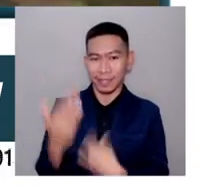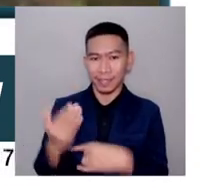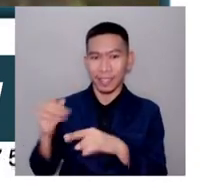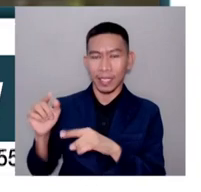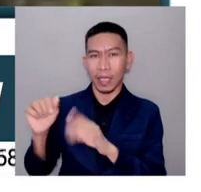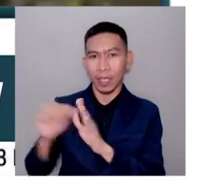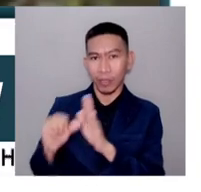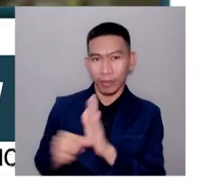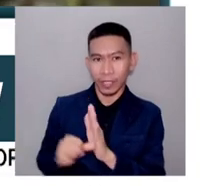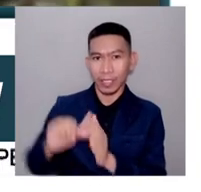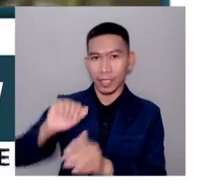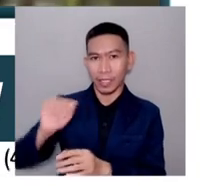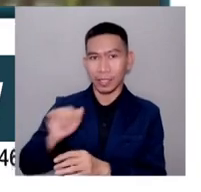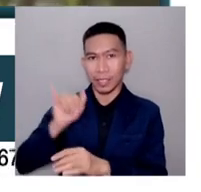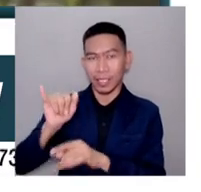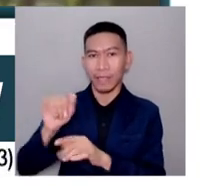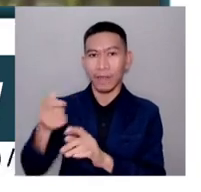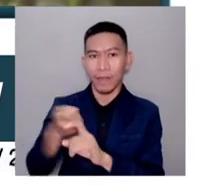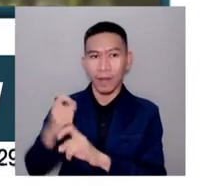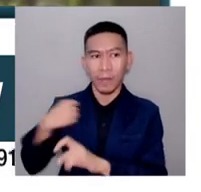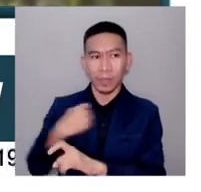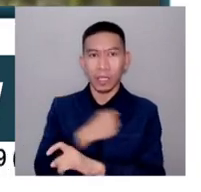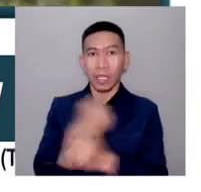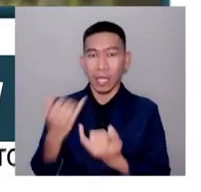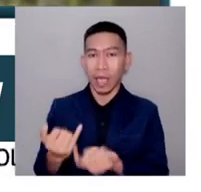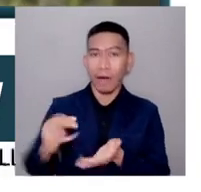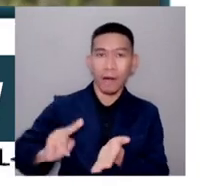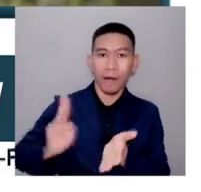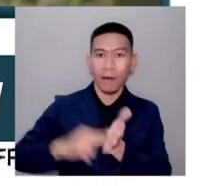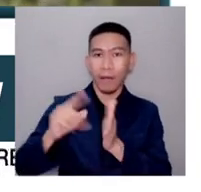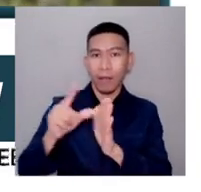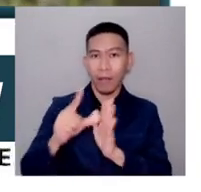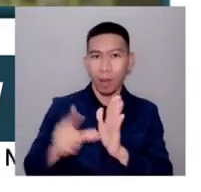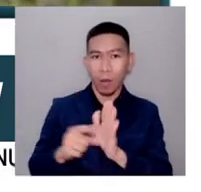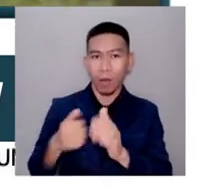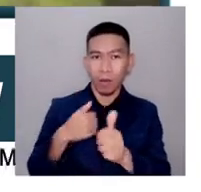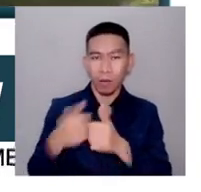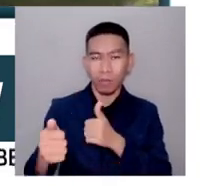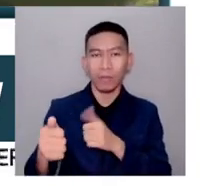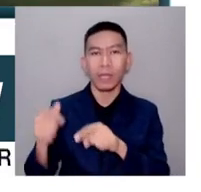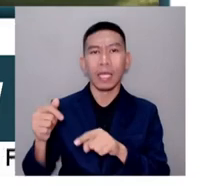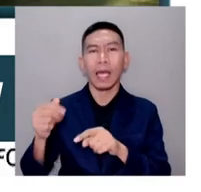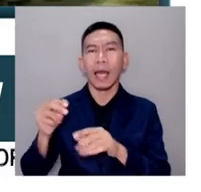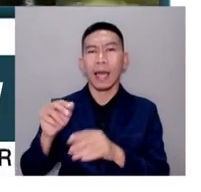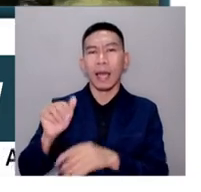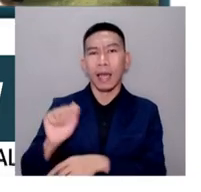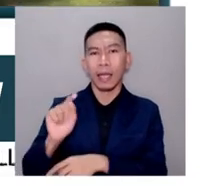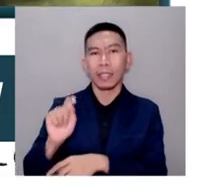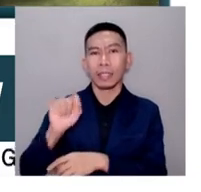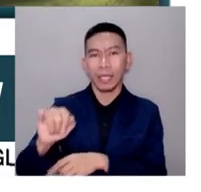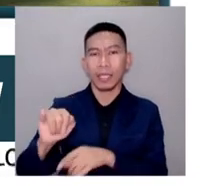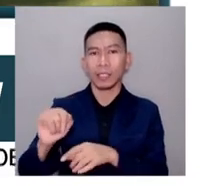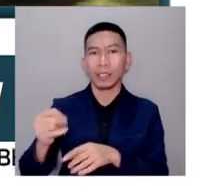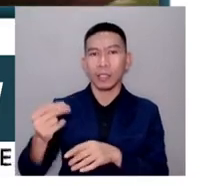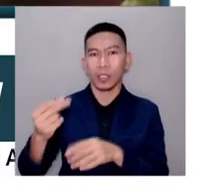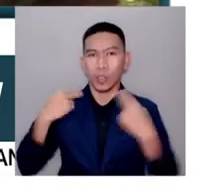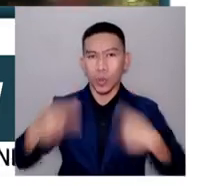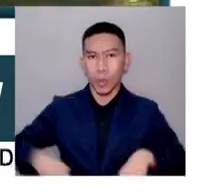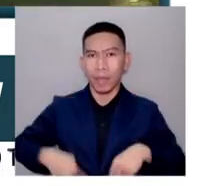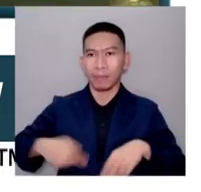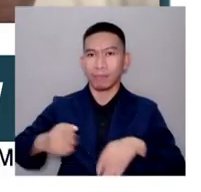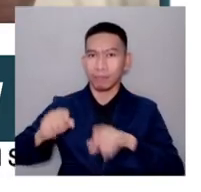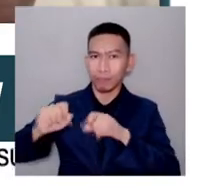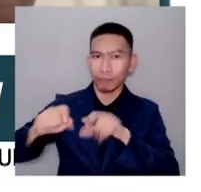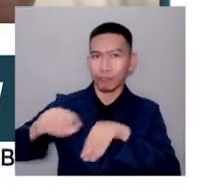that now also signed into law is the Anti-Human Trafficking Act, to which I also made